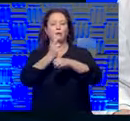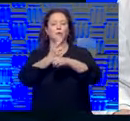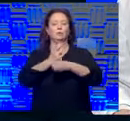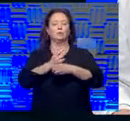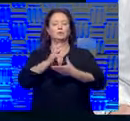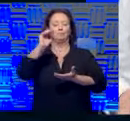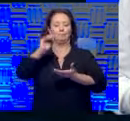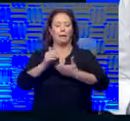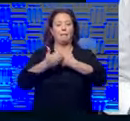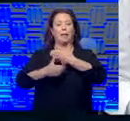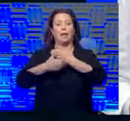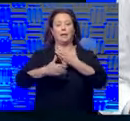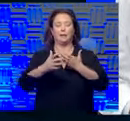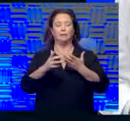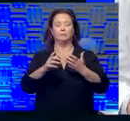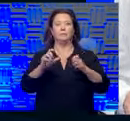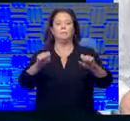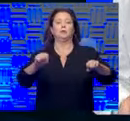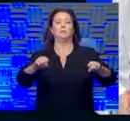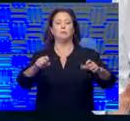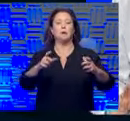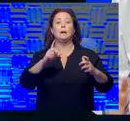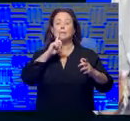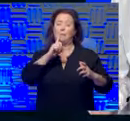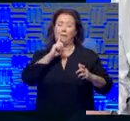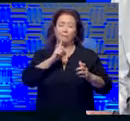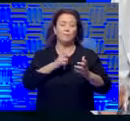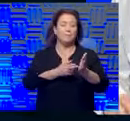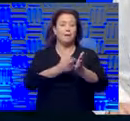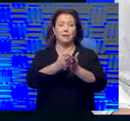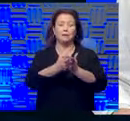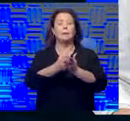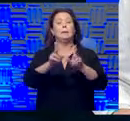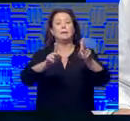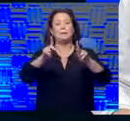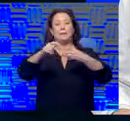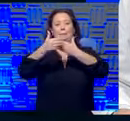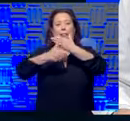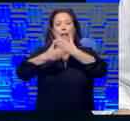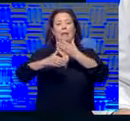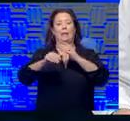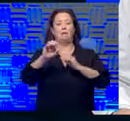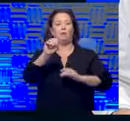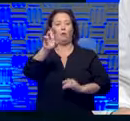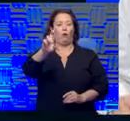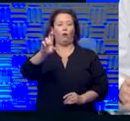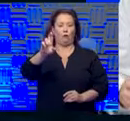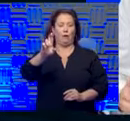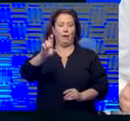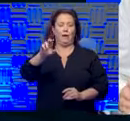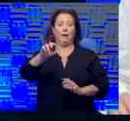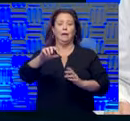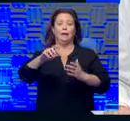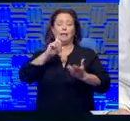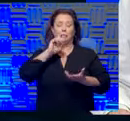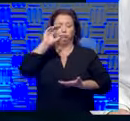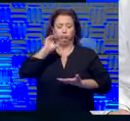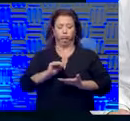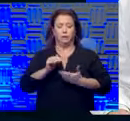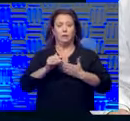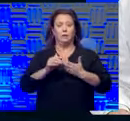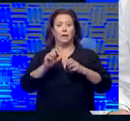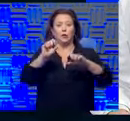much as possible, but the inevitable truth is that you will need some blood around the operating rooms, and yet that blood is in short supply, which